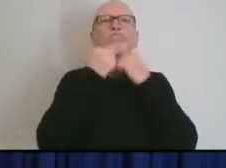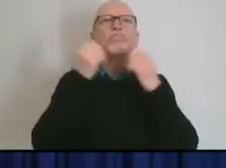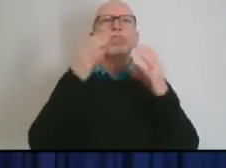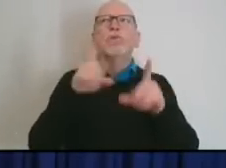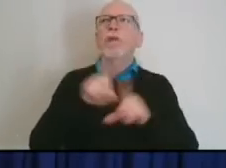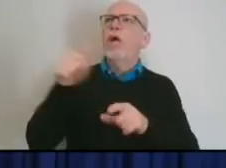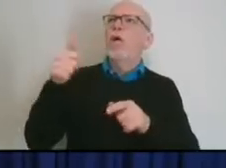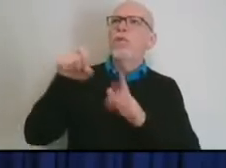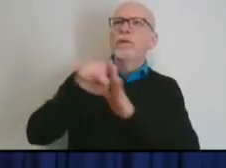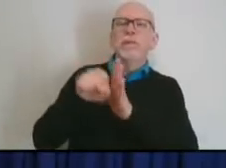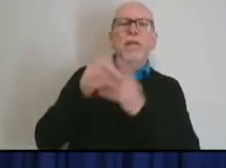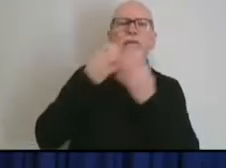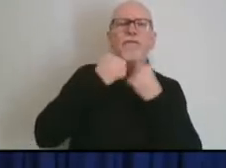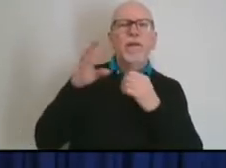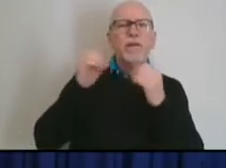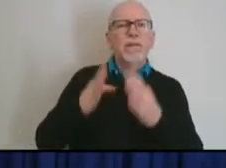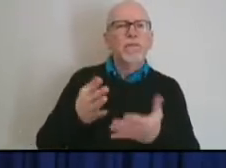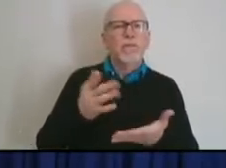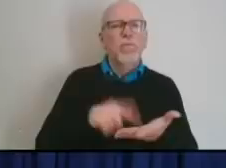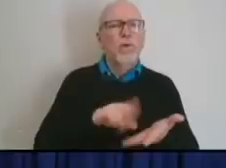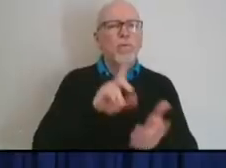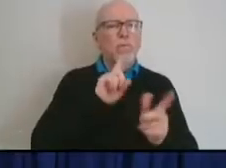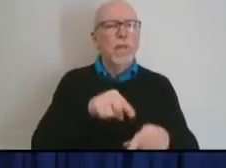valuing teachers. Can you respond?